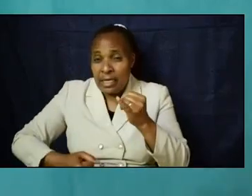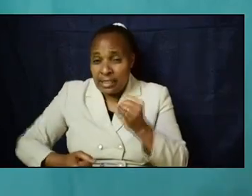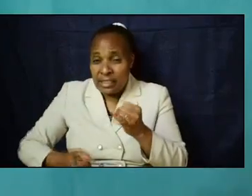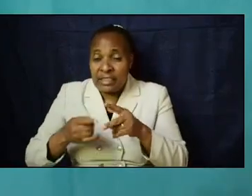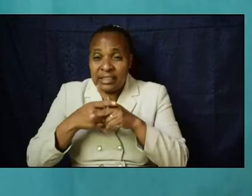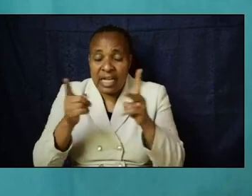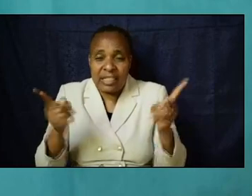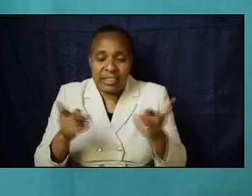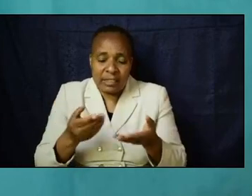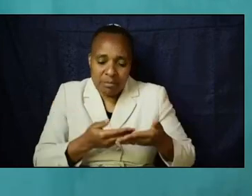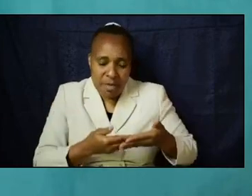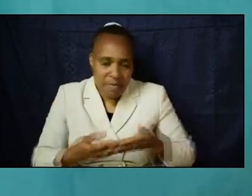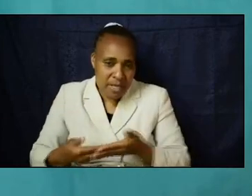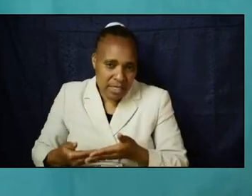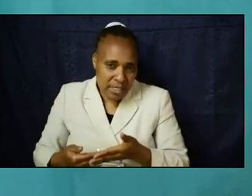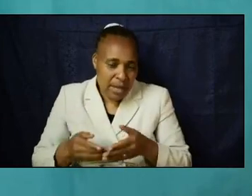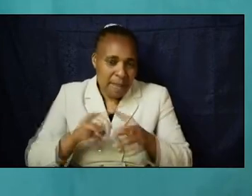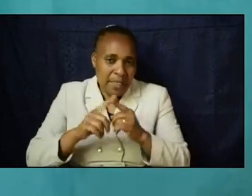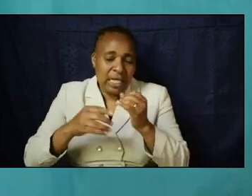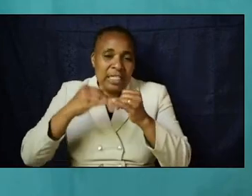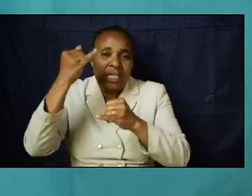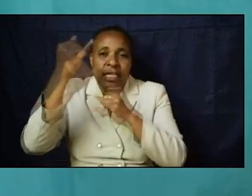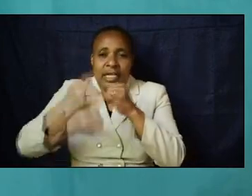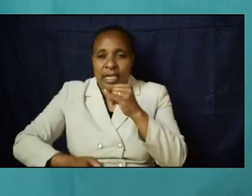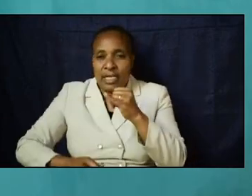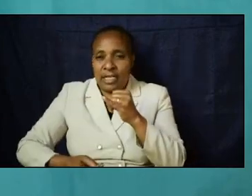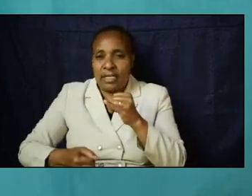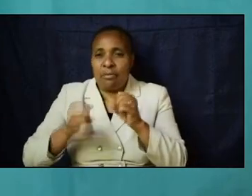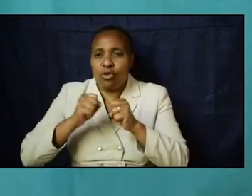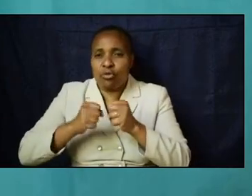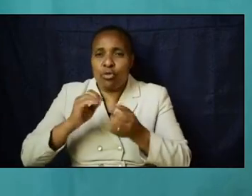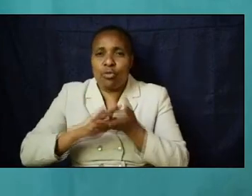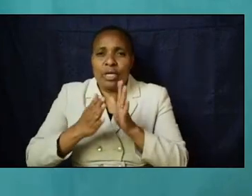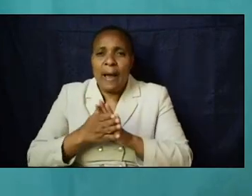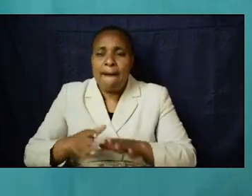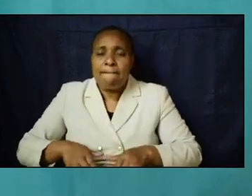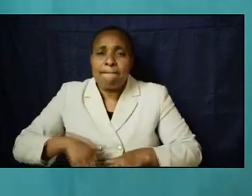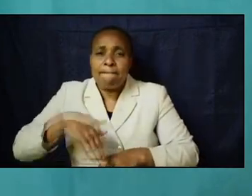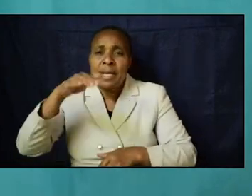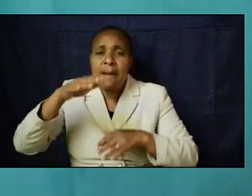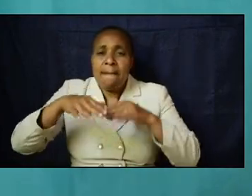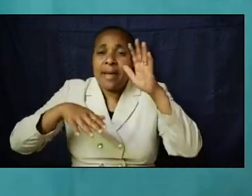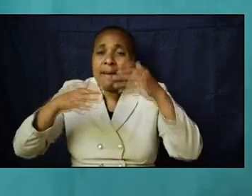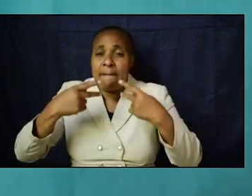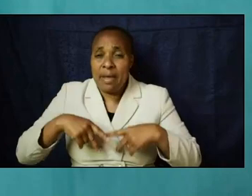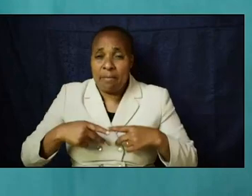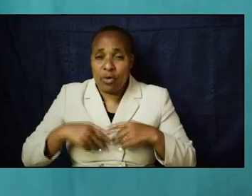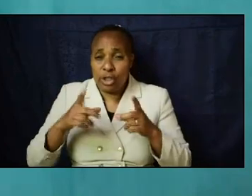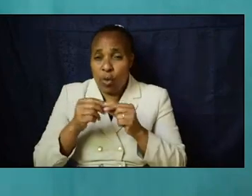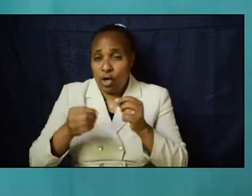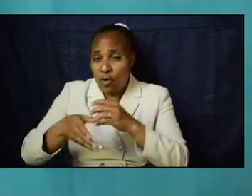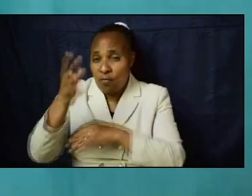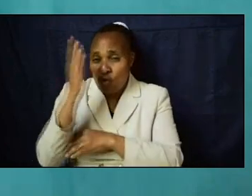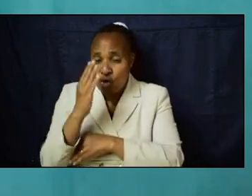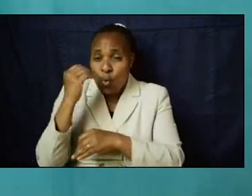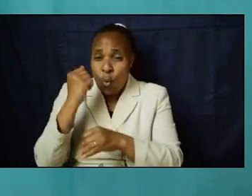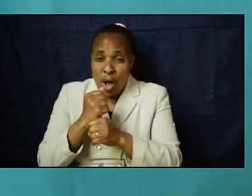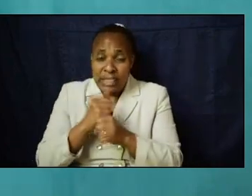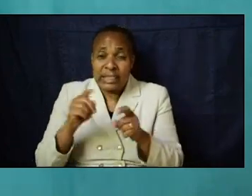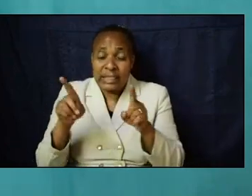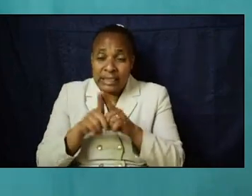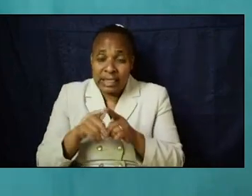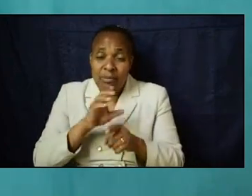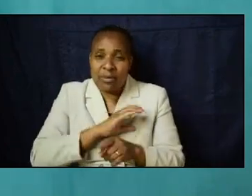initially start as babies, but eventually we'll be adults in the Word of God, and we'll be working just as Christ